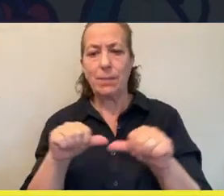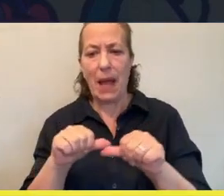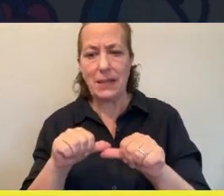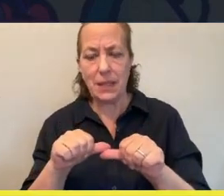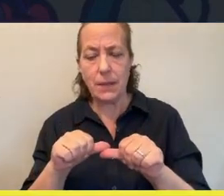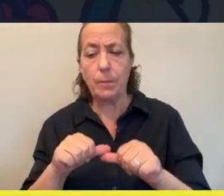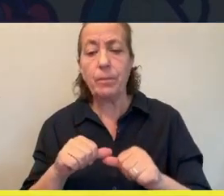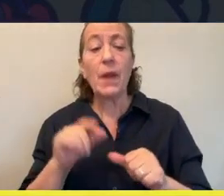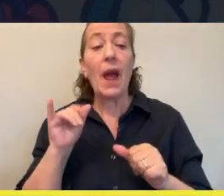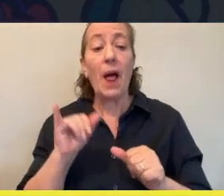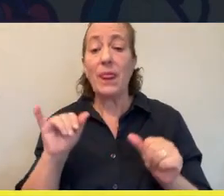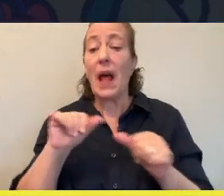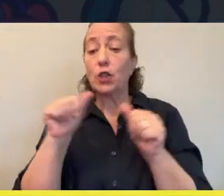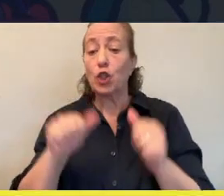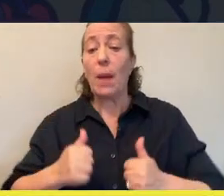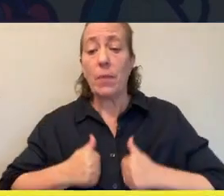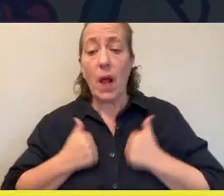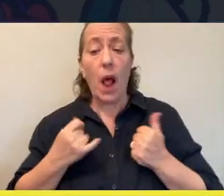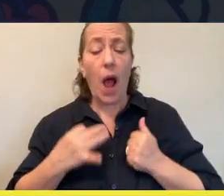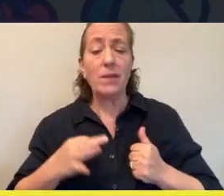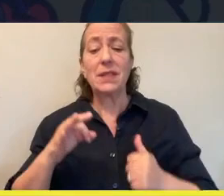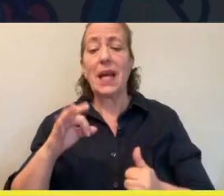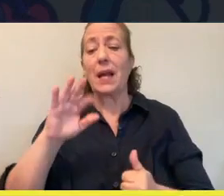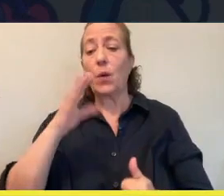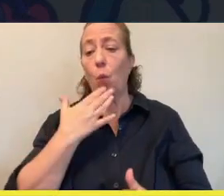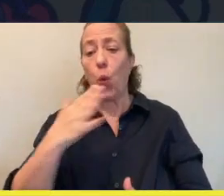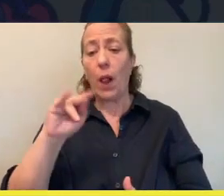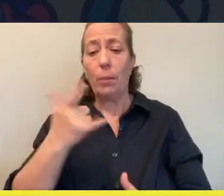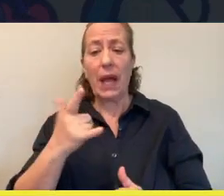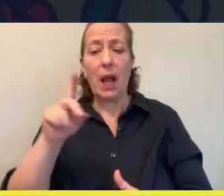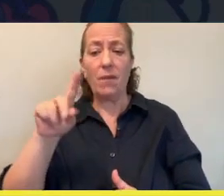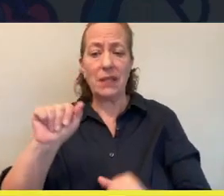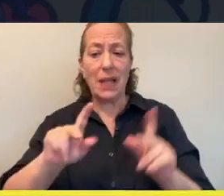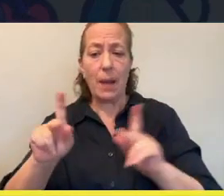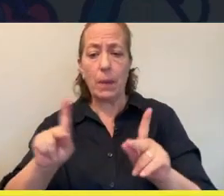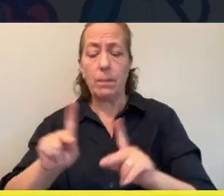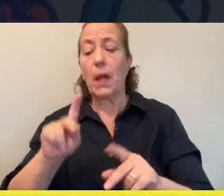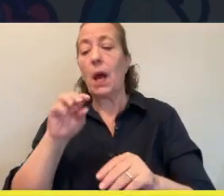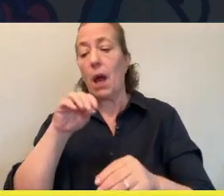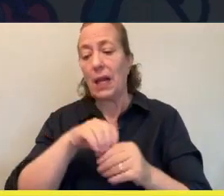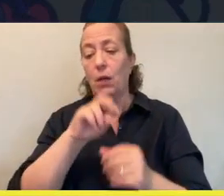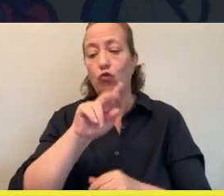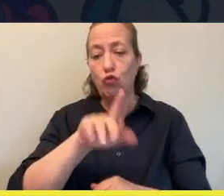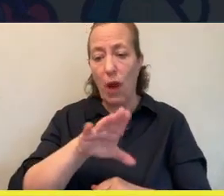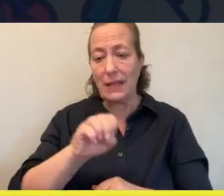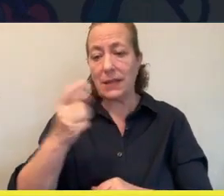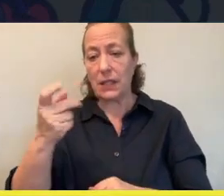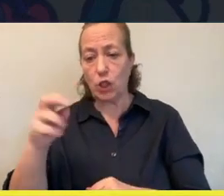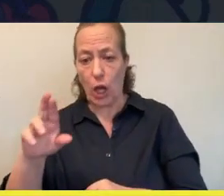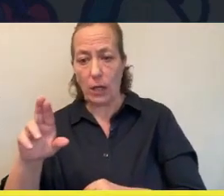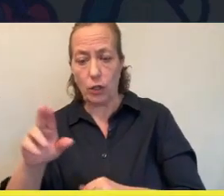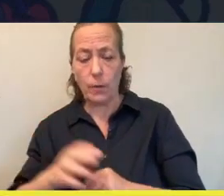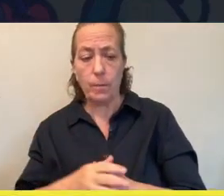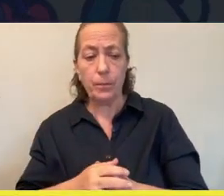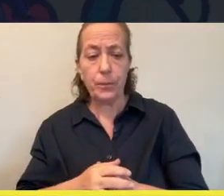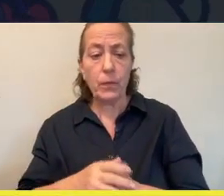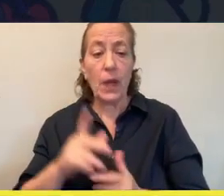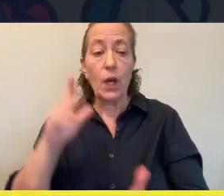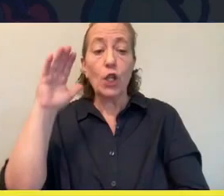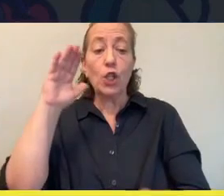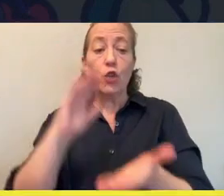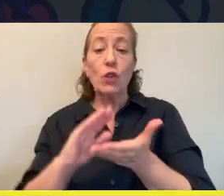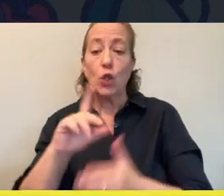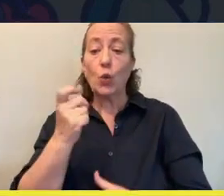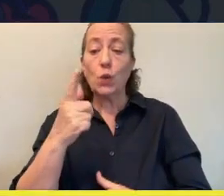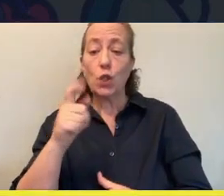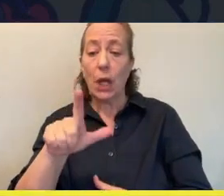shape the lives and well-being of disabled people along racial and gendered lines. And ultimately, to reduce the social and legal exclusion of